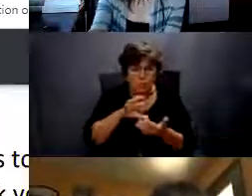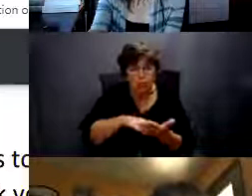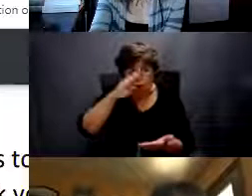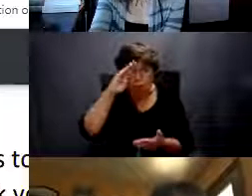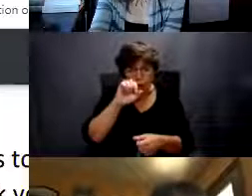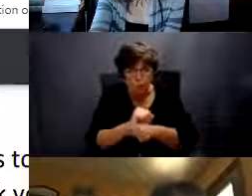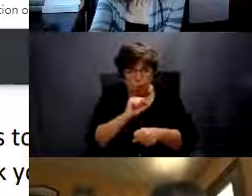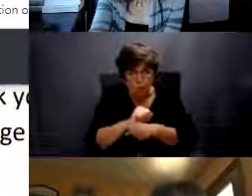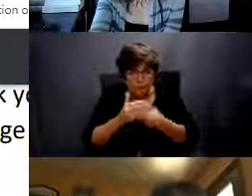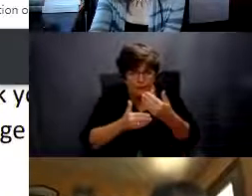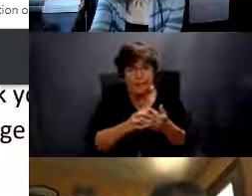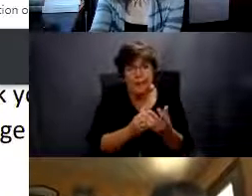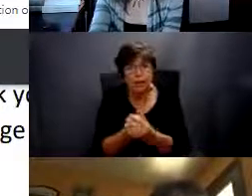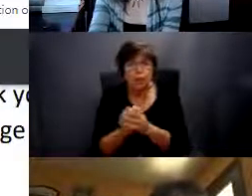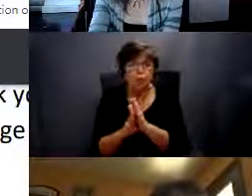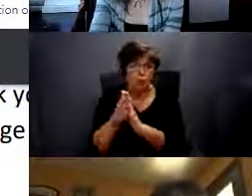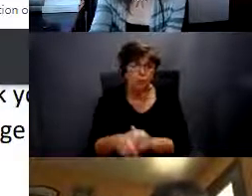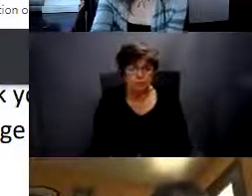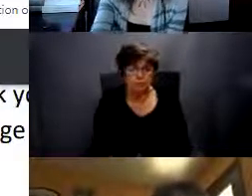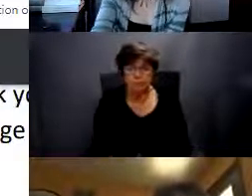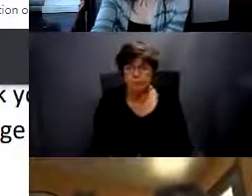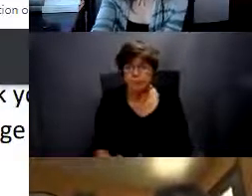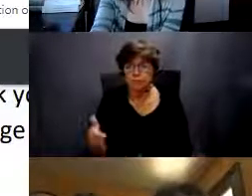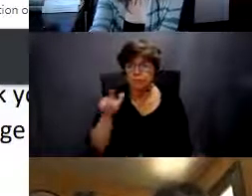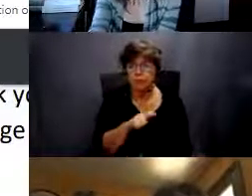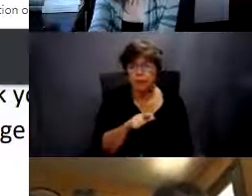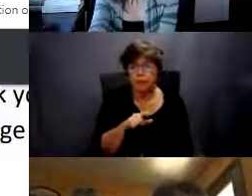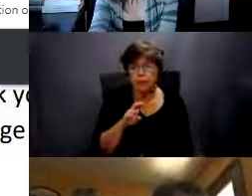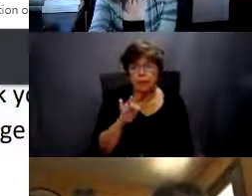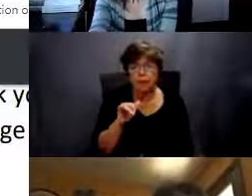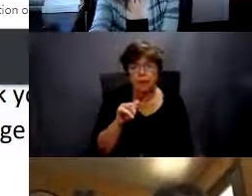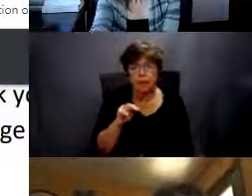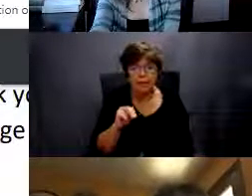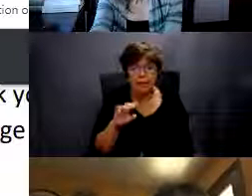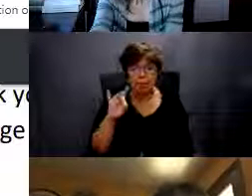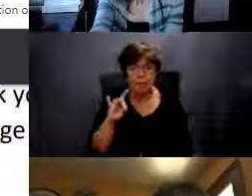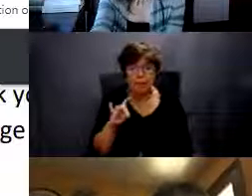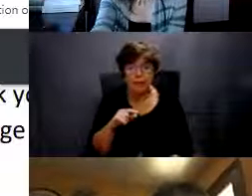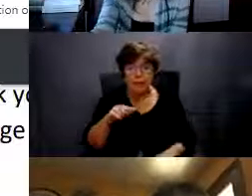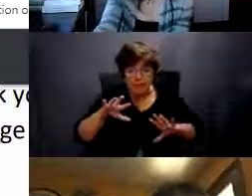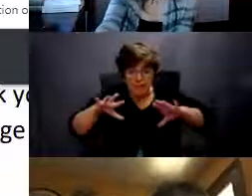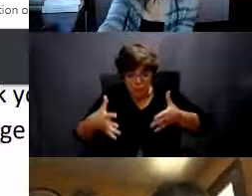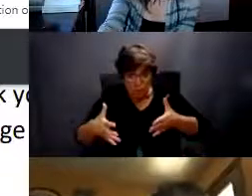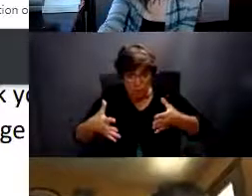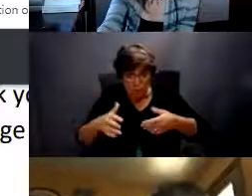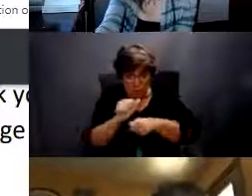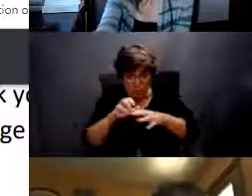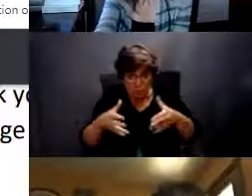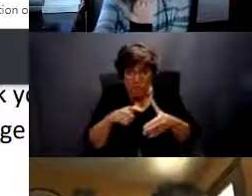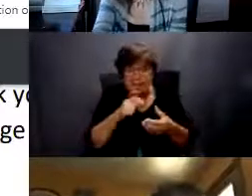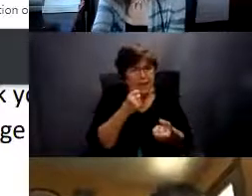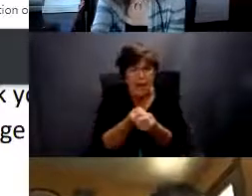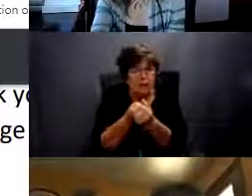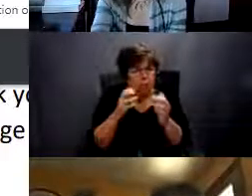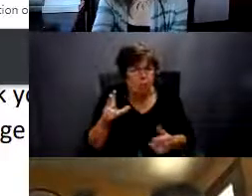and growth. Awesome. I'll volunteer to take the longer one. Though this community of practice is not a support group,